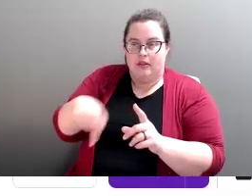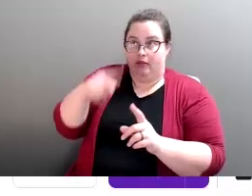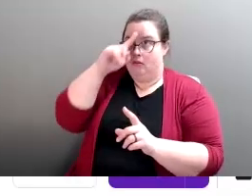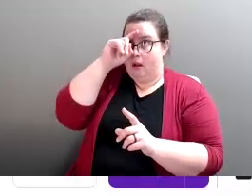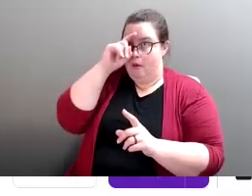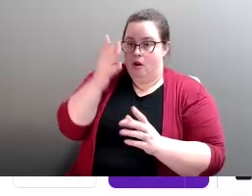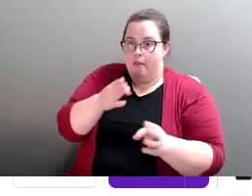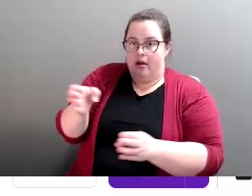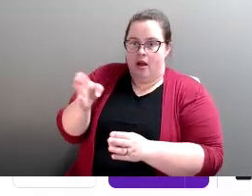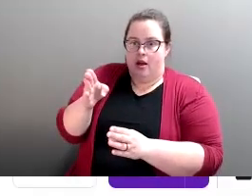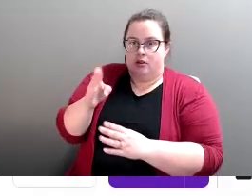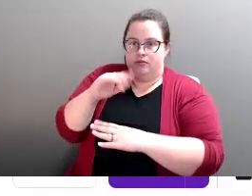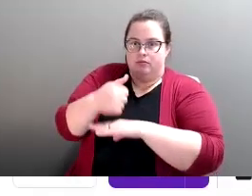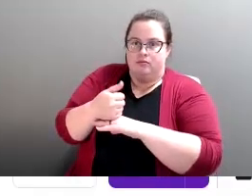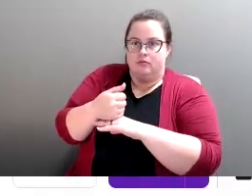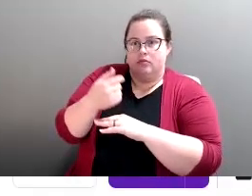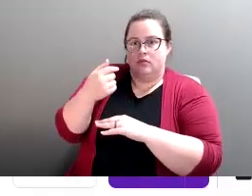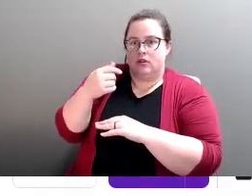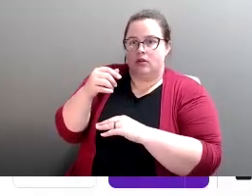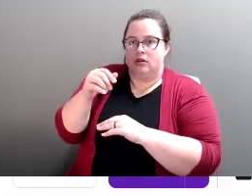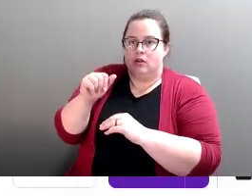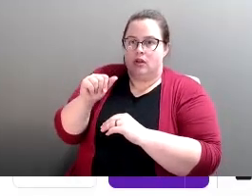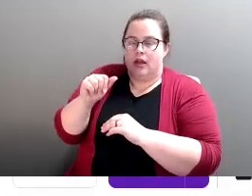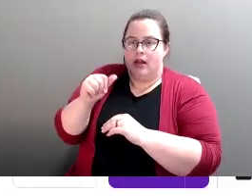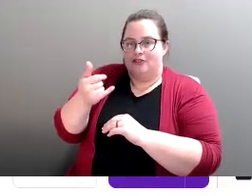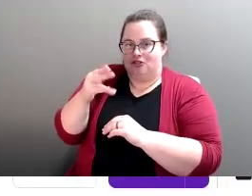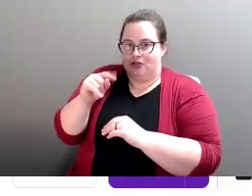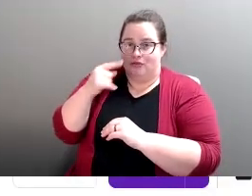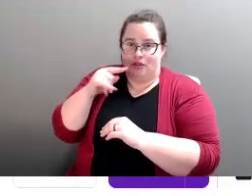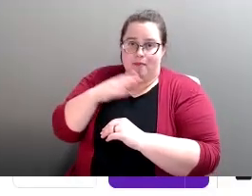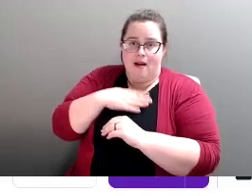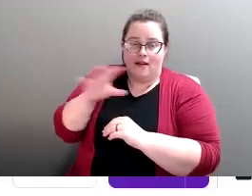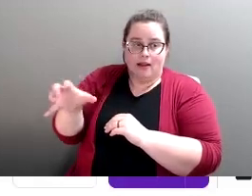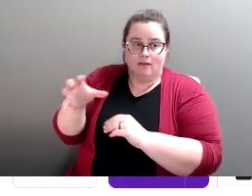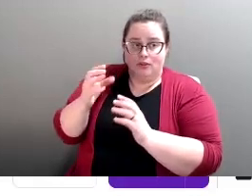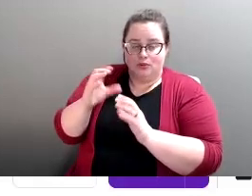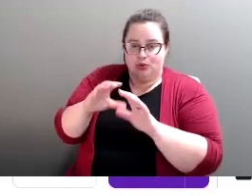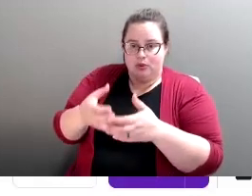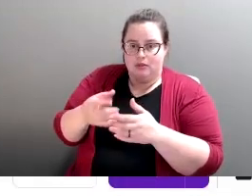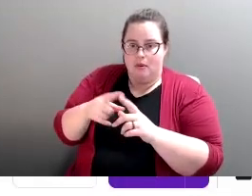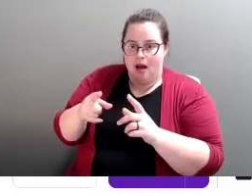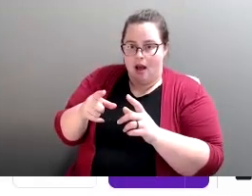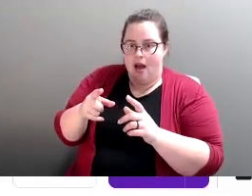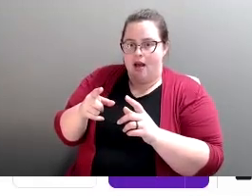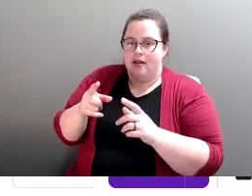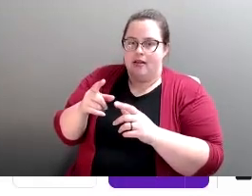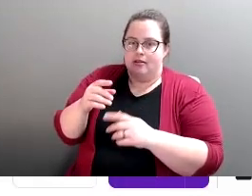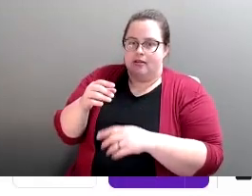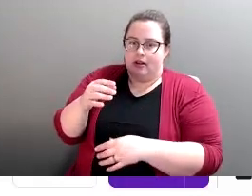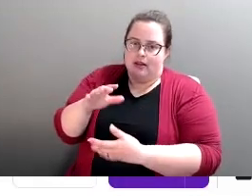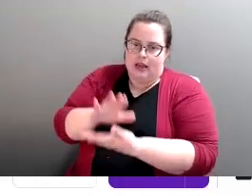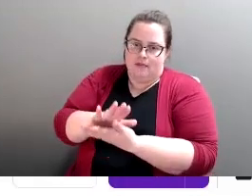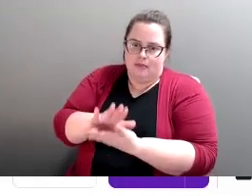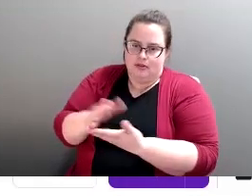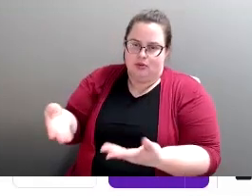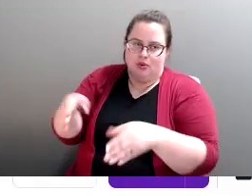implement an agent for my Canvas course, but what happened was the campus actually shut out some of the access that we had because of